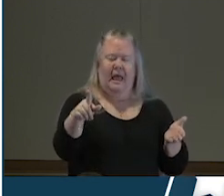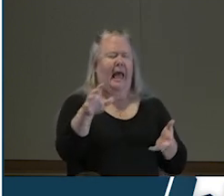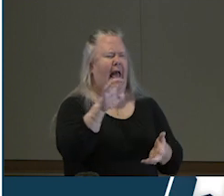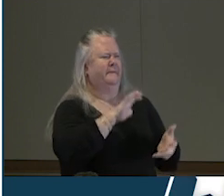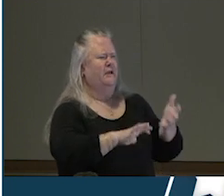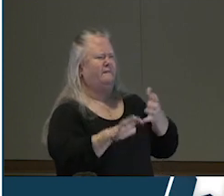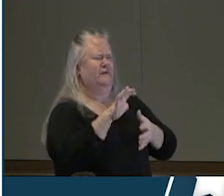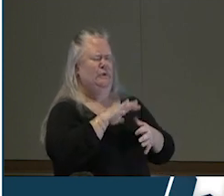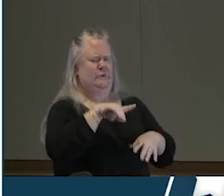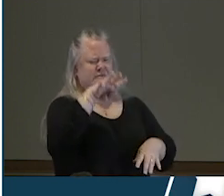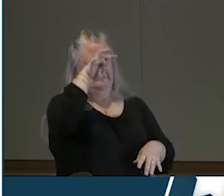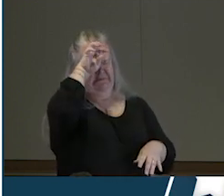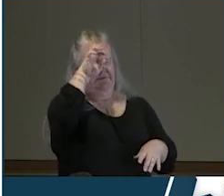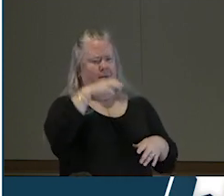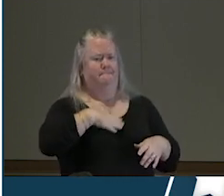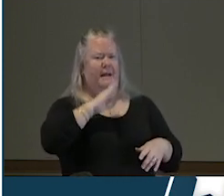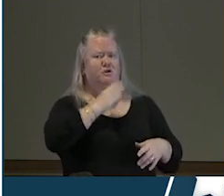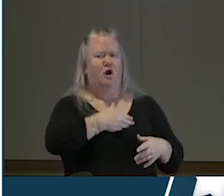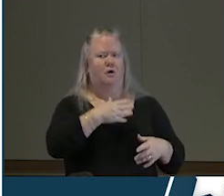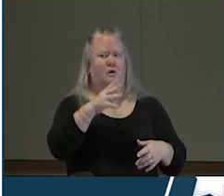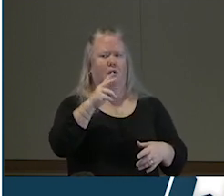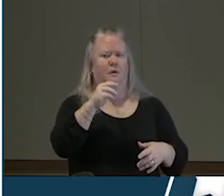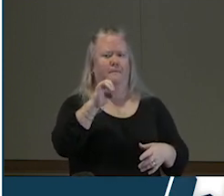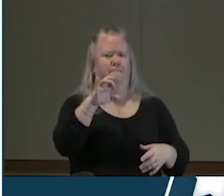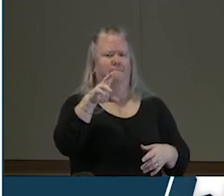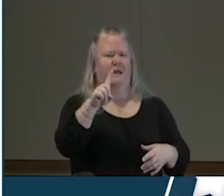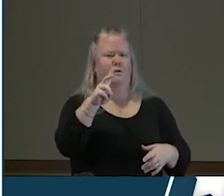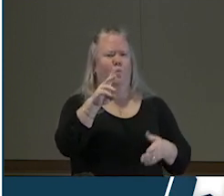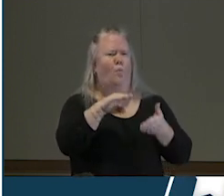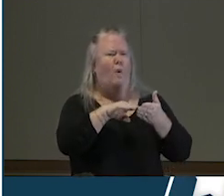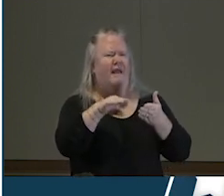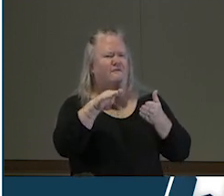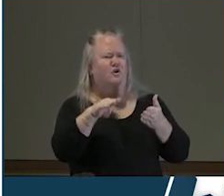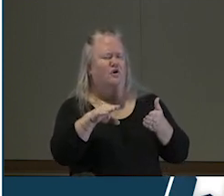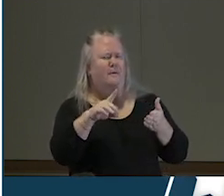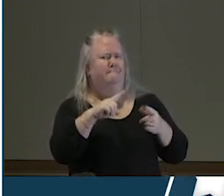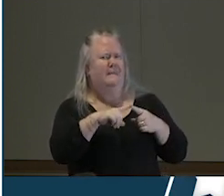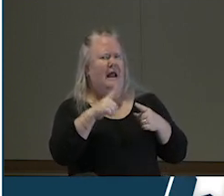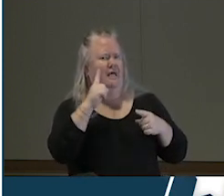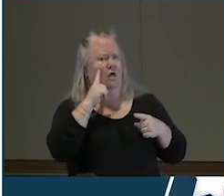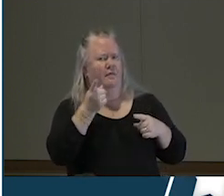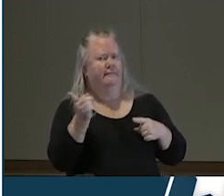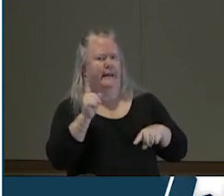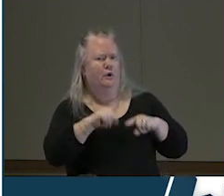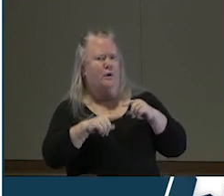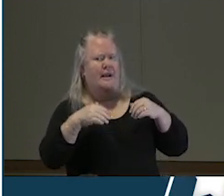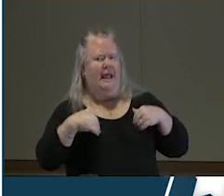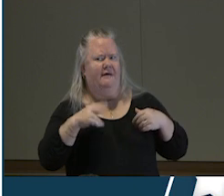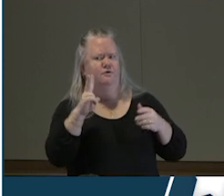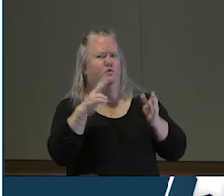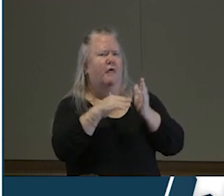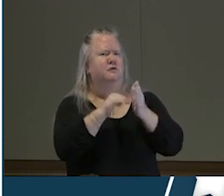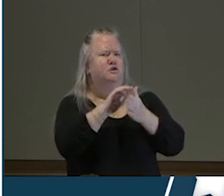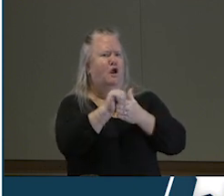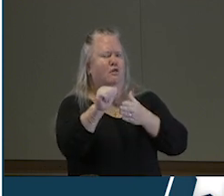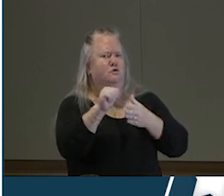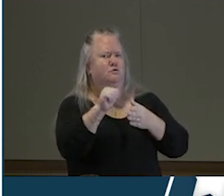because, my daughter's on med waiver, but I always thought that they couldn't have